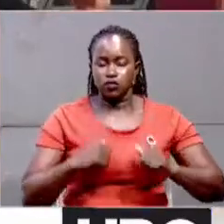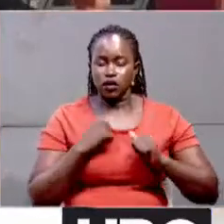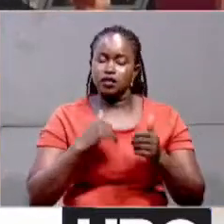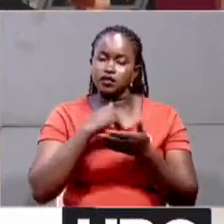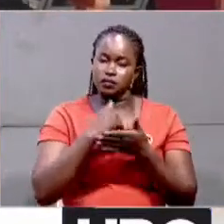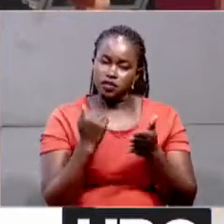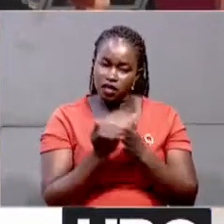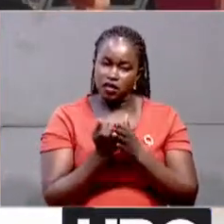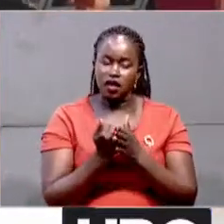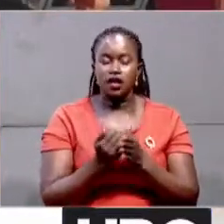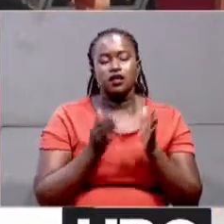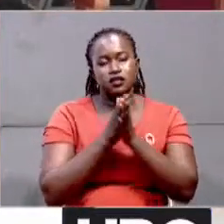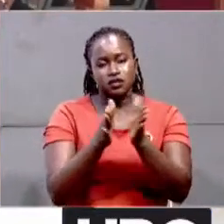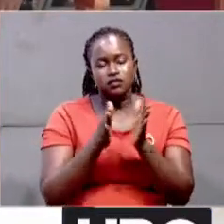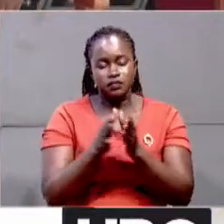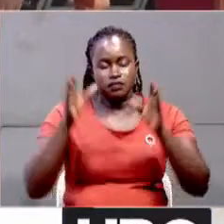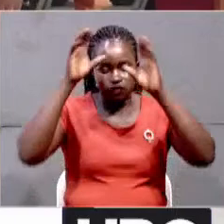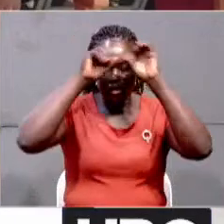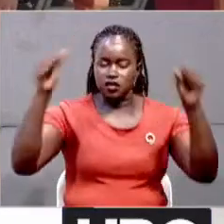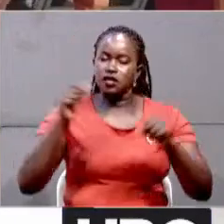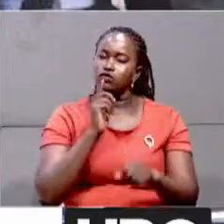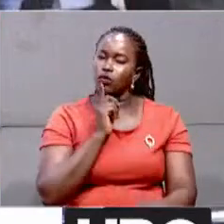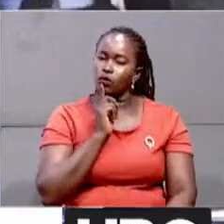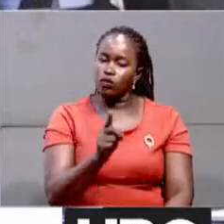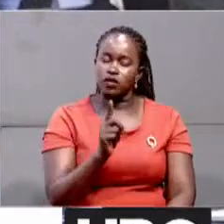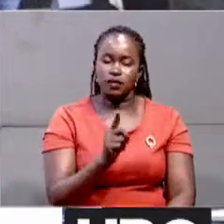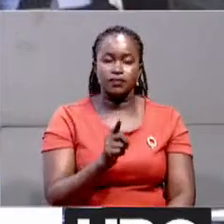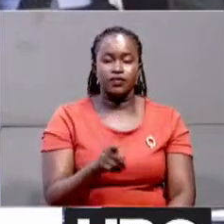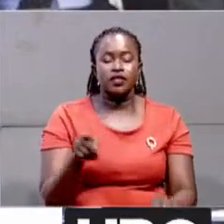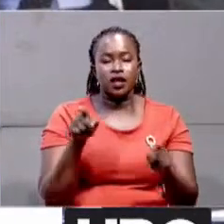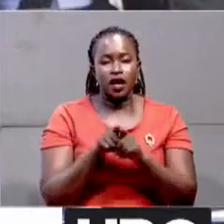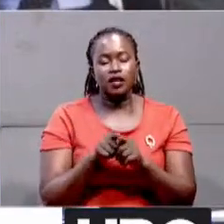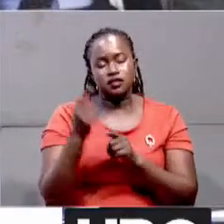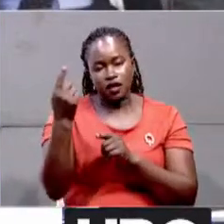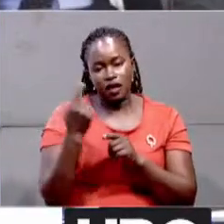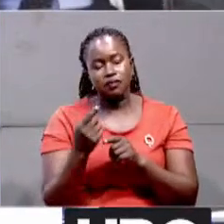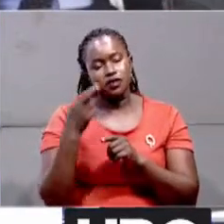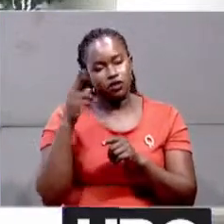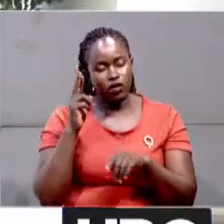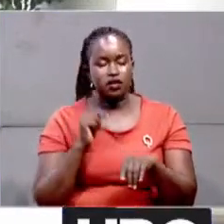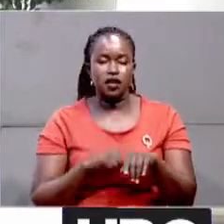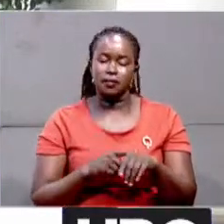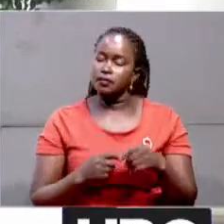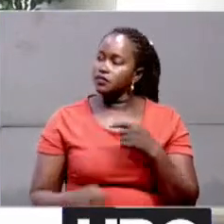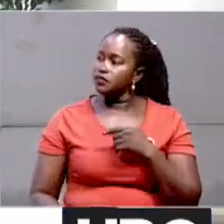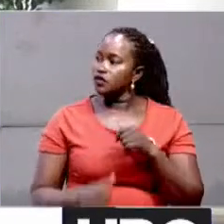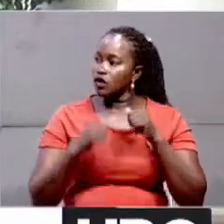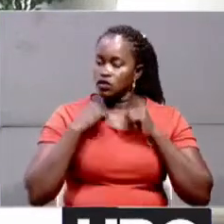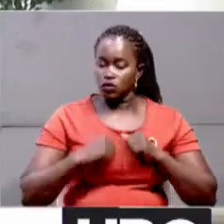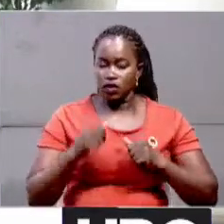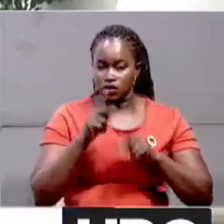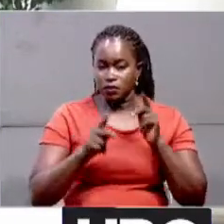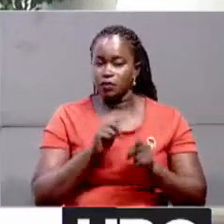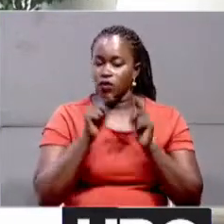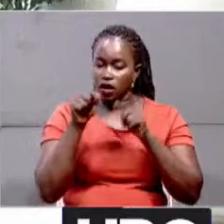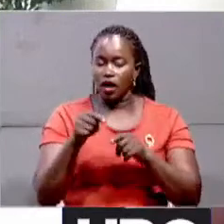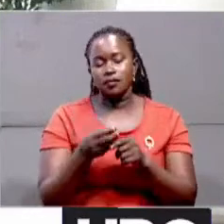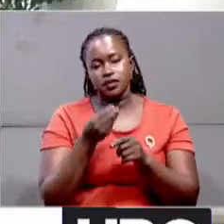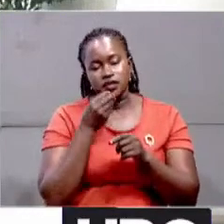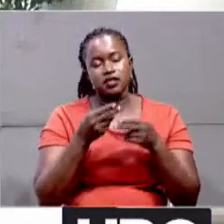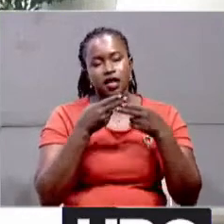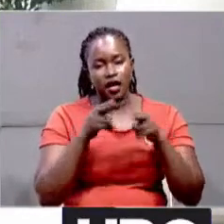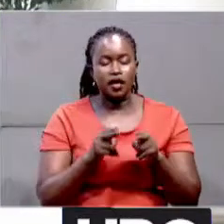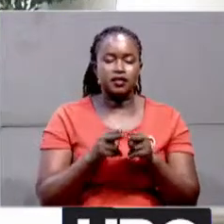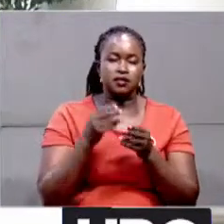sector described the presidential directives as timely. Because when tourists come here, they eat eggs, they eat potatoes, they